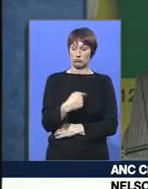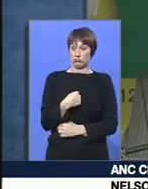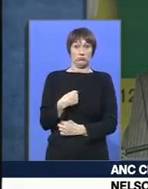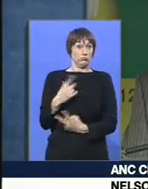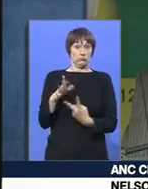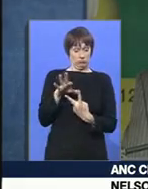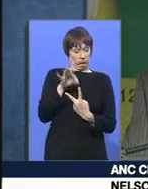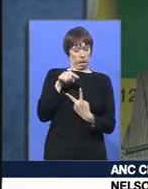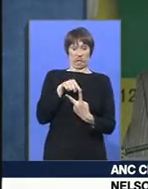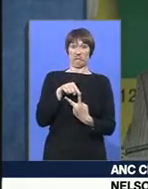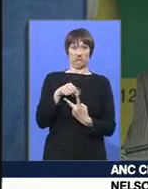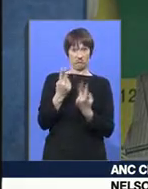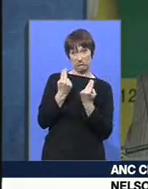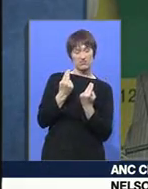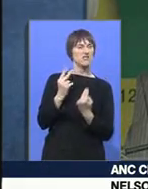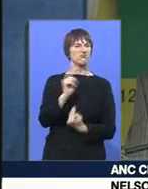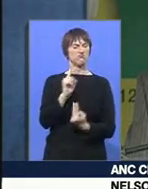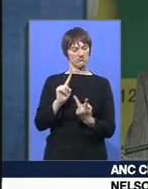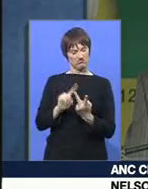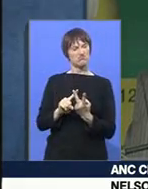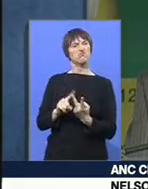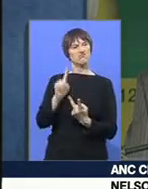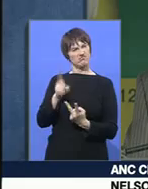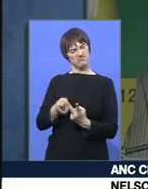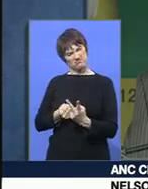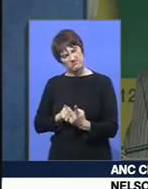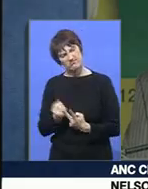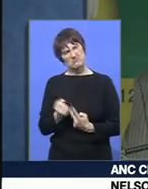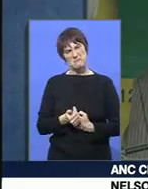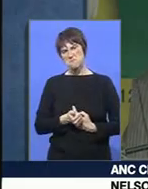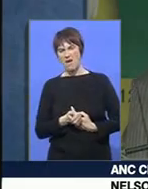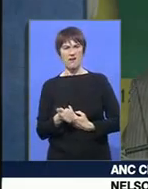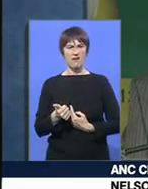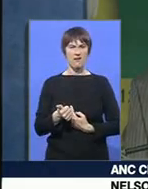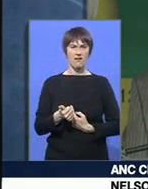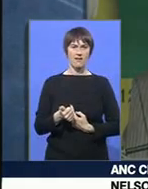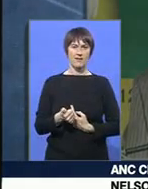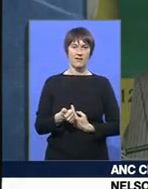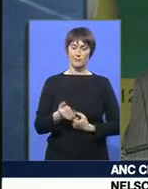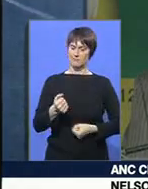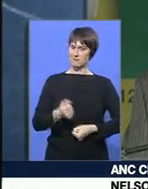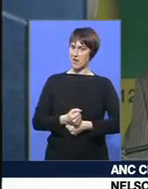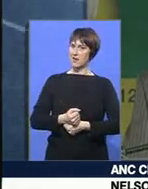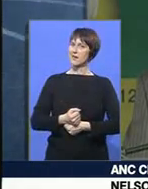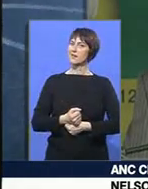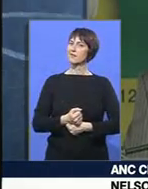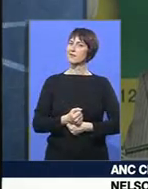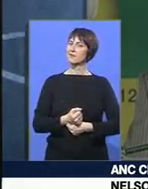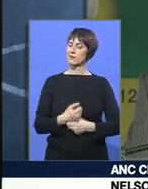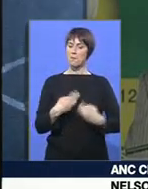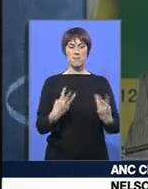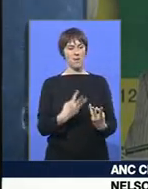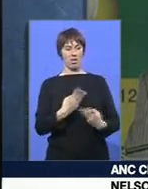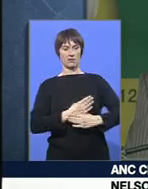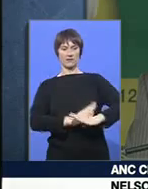choice but to hit back by all means within our power in defense of our